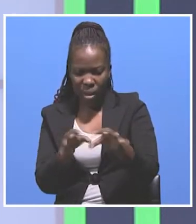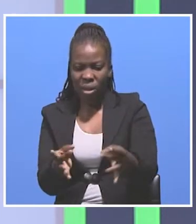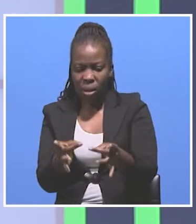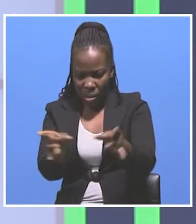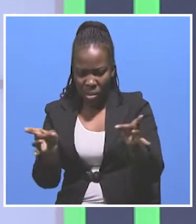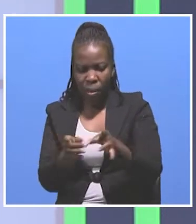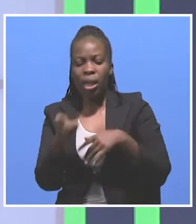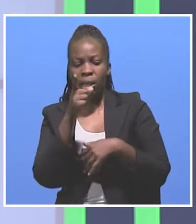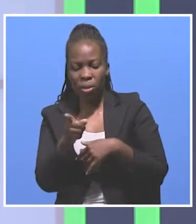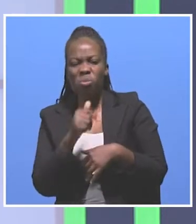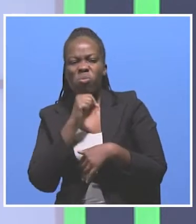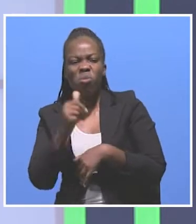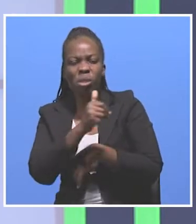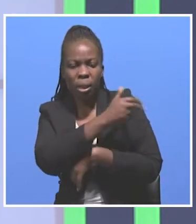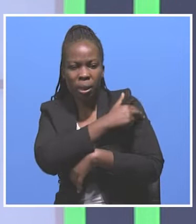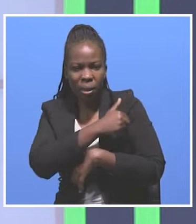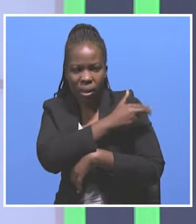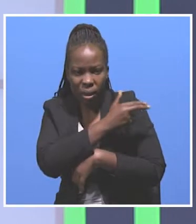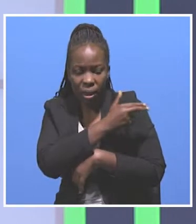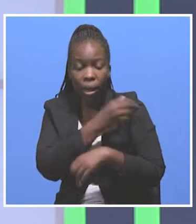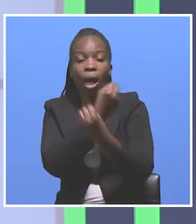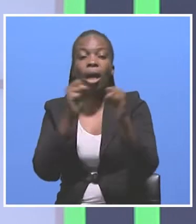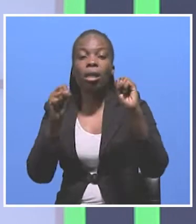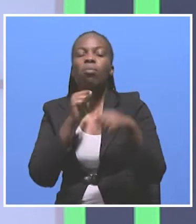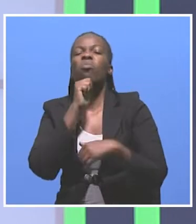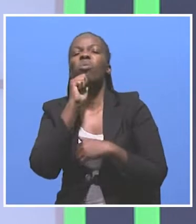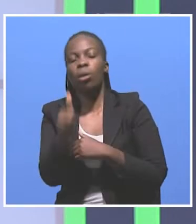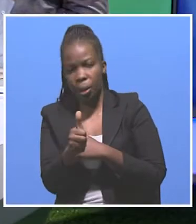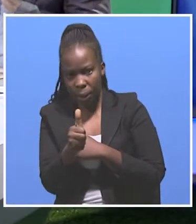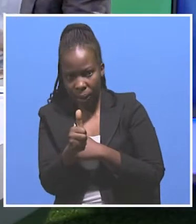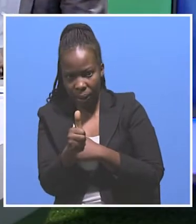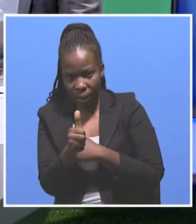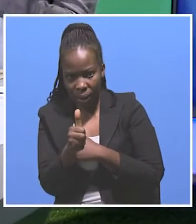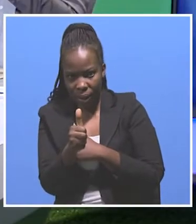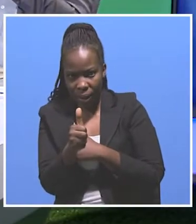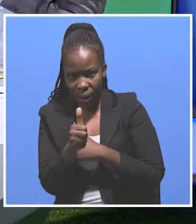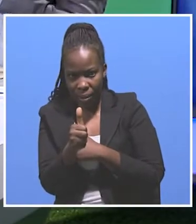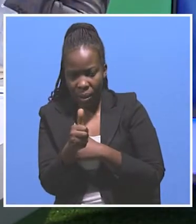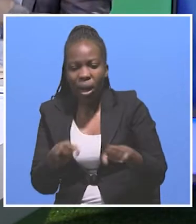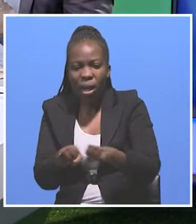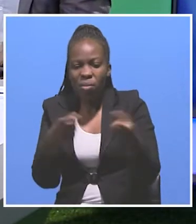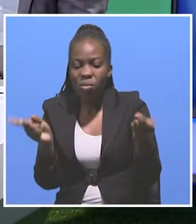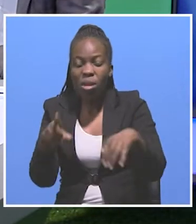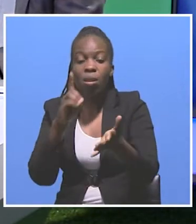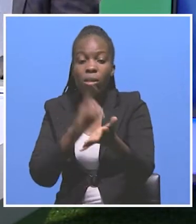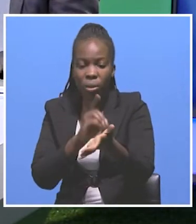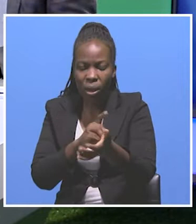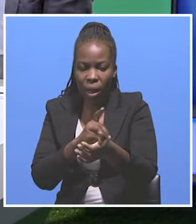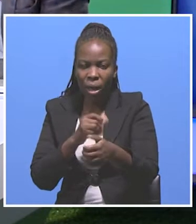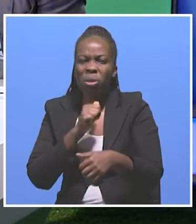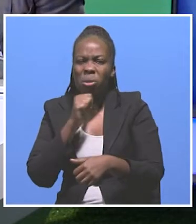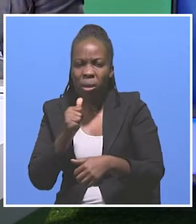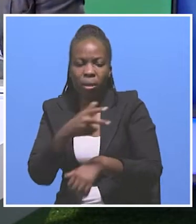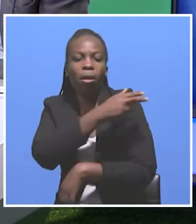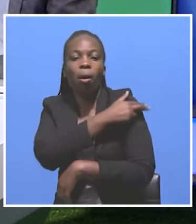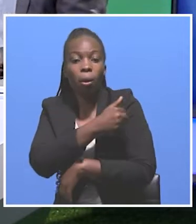unsafe. It doesn't matter. Even if it's conducted by a doctor? Even by a doctor, if it is not at a